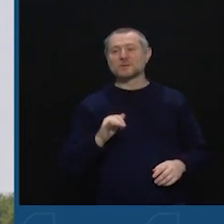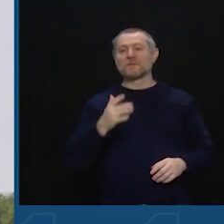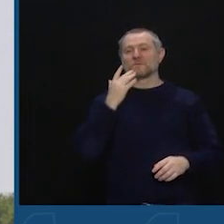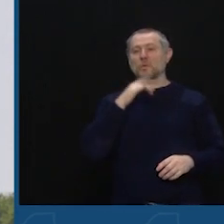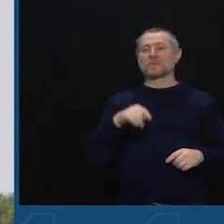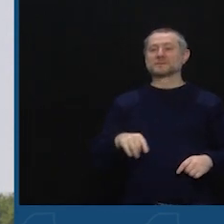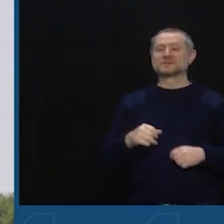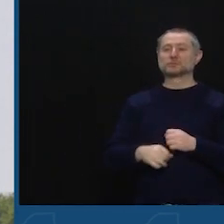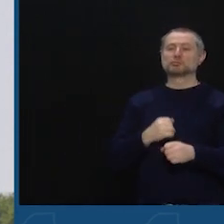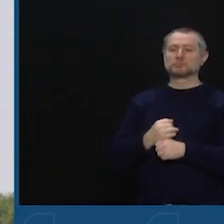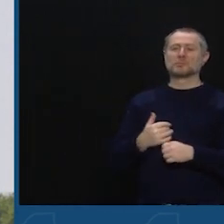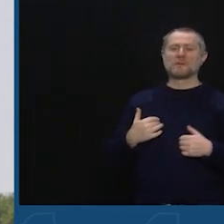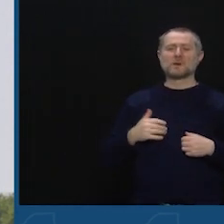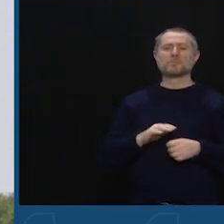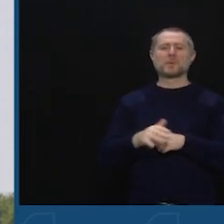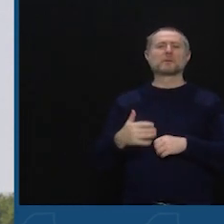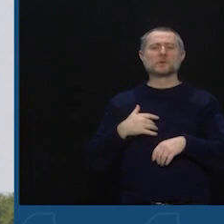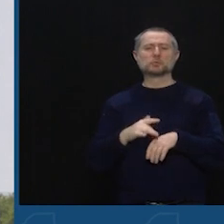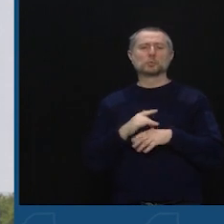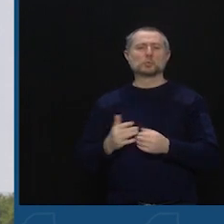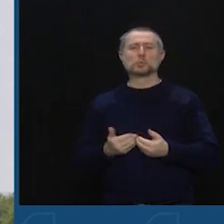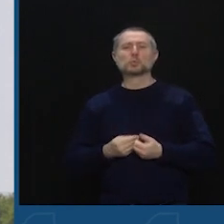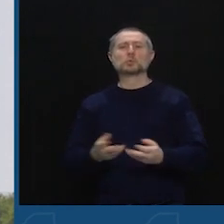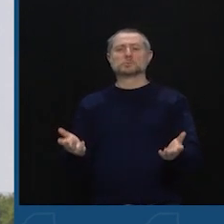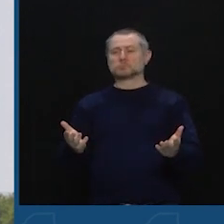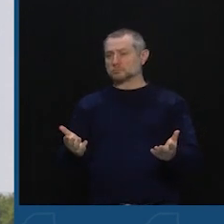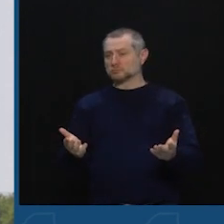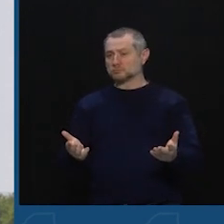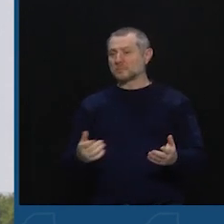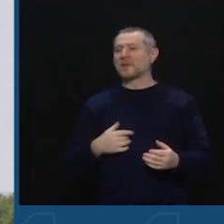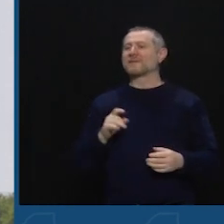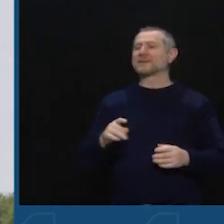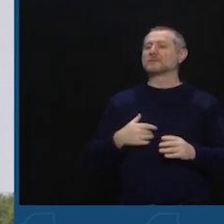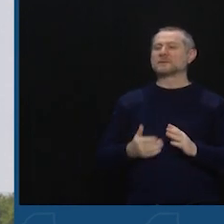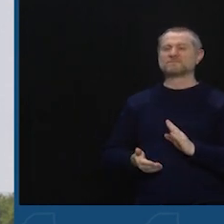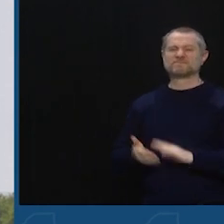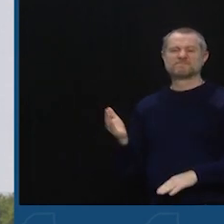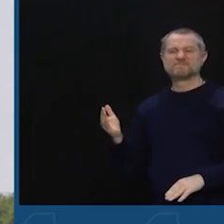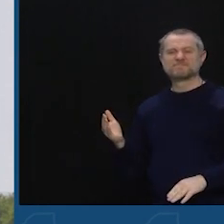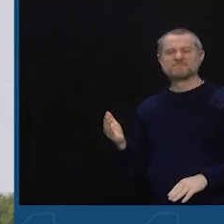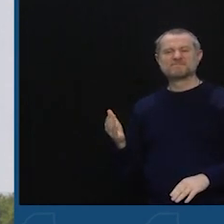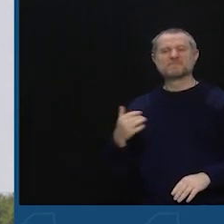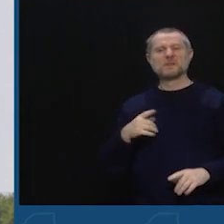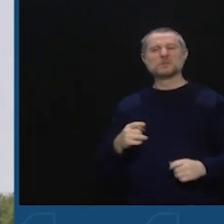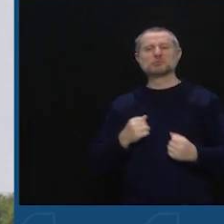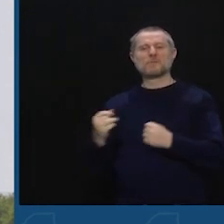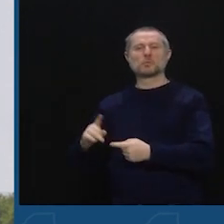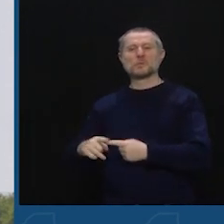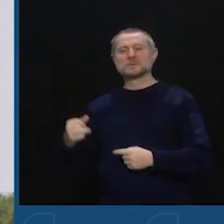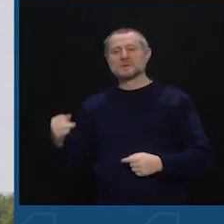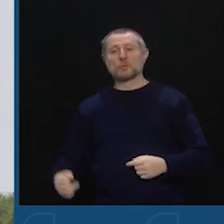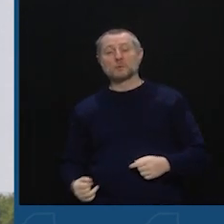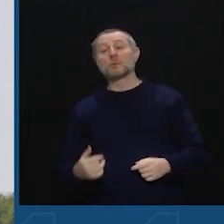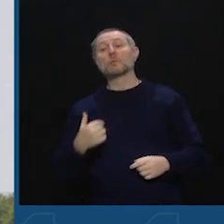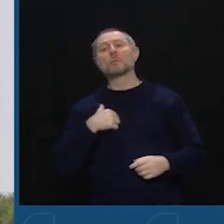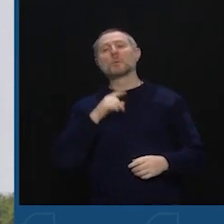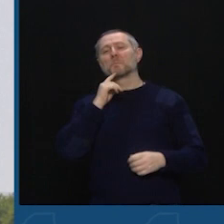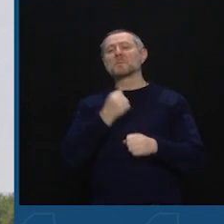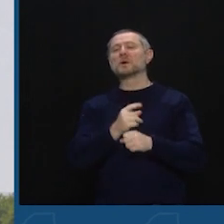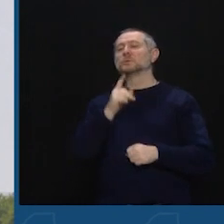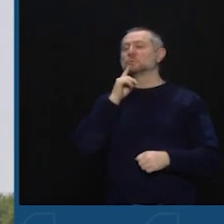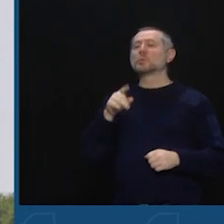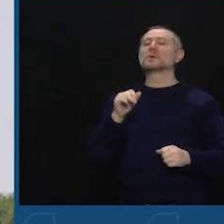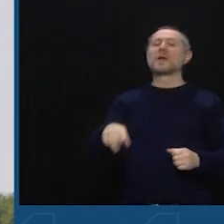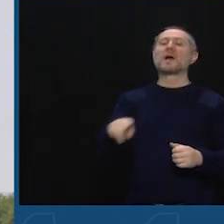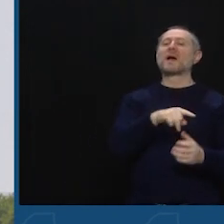I'll really close this time because I do have to get out a trip to head south. We are going to make sure that we can afford all